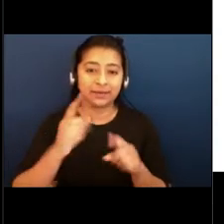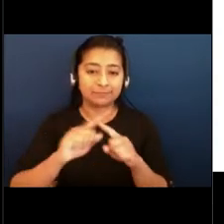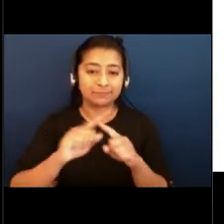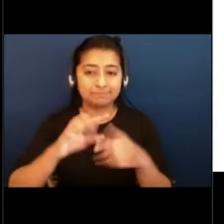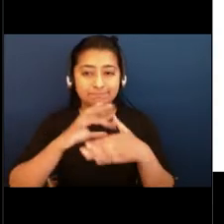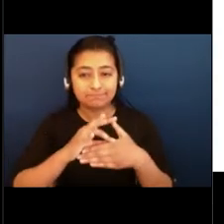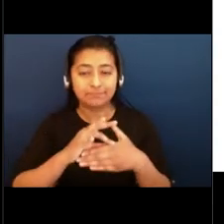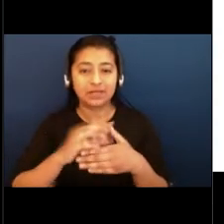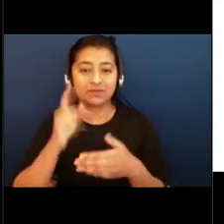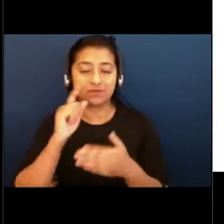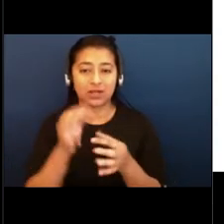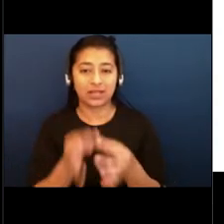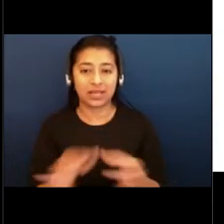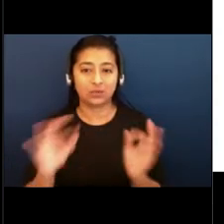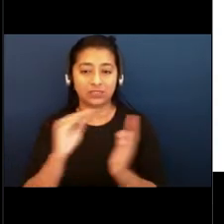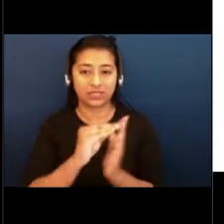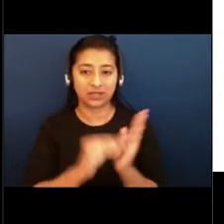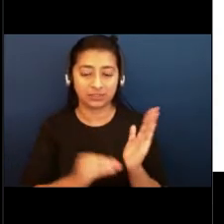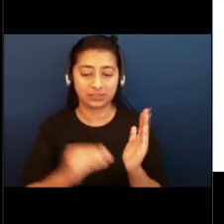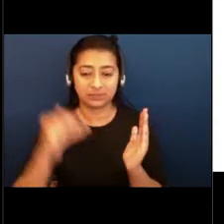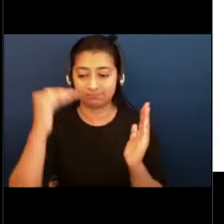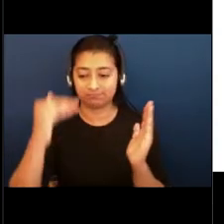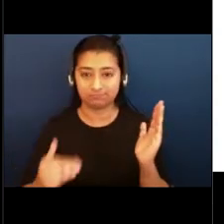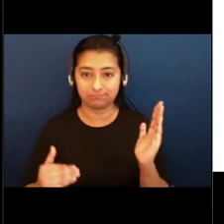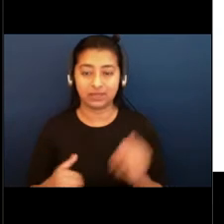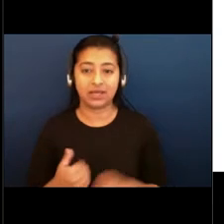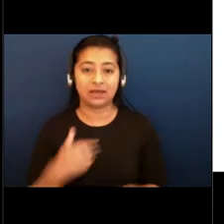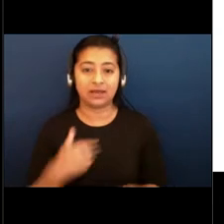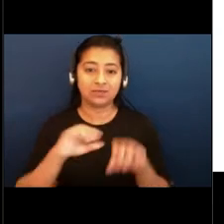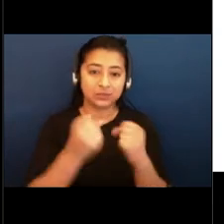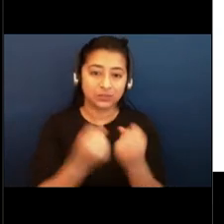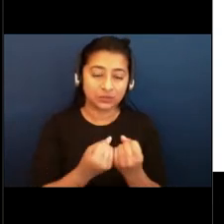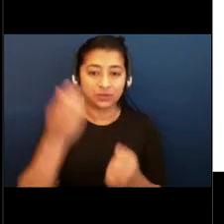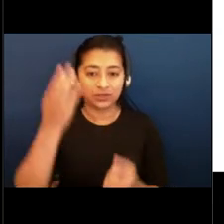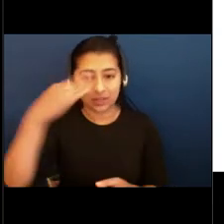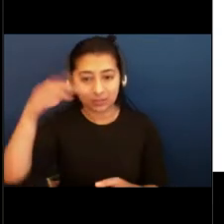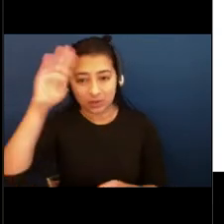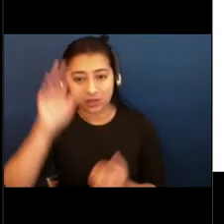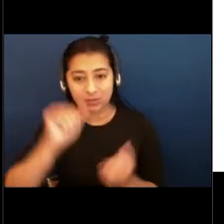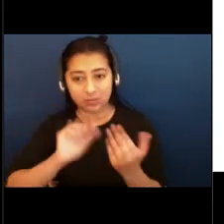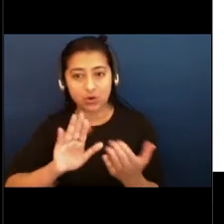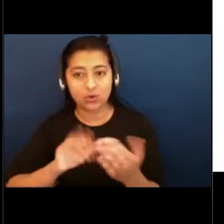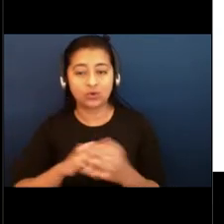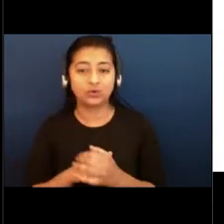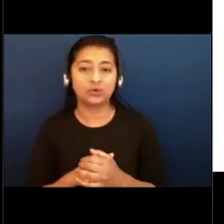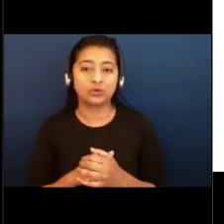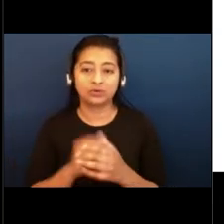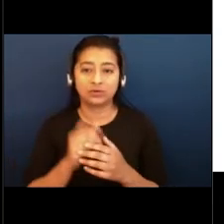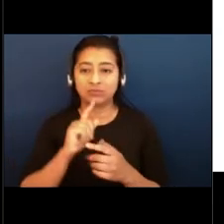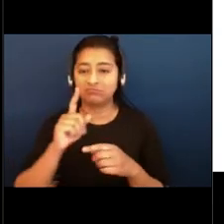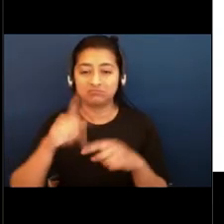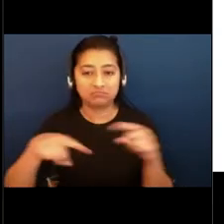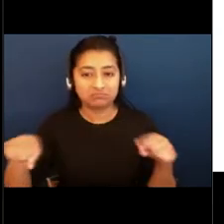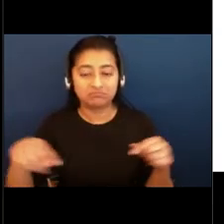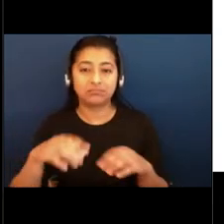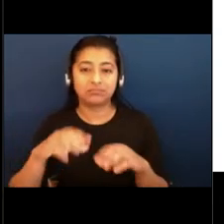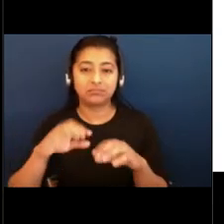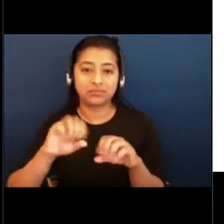language documentation, sociological and anthropological approaches to language, so variationist,